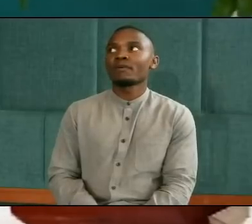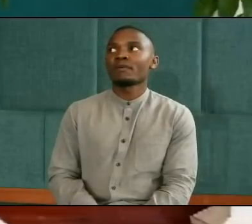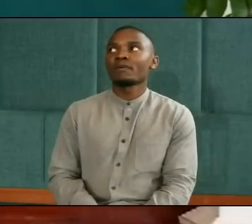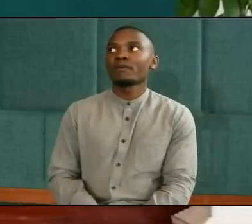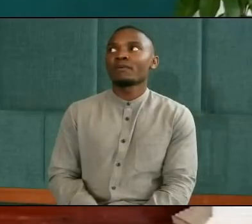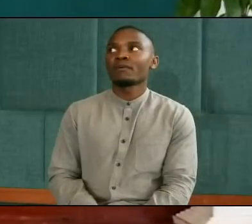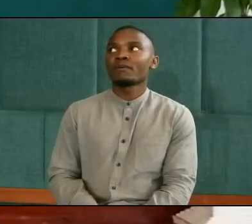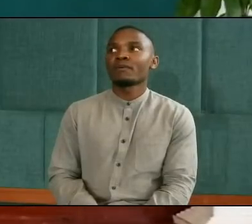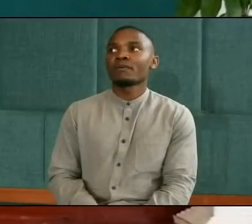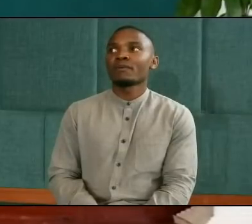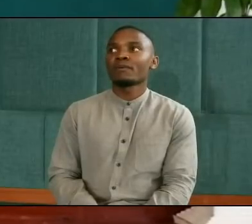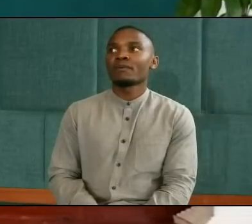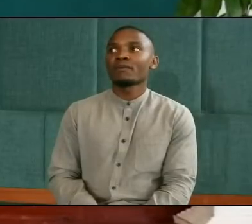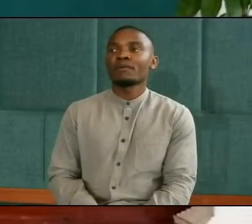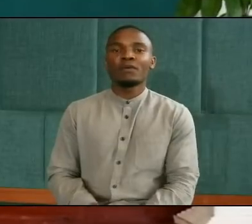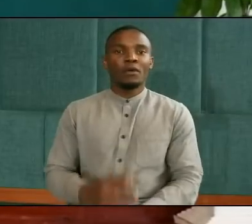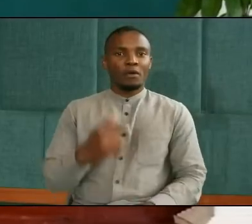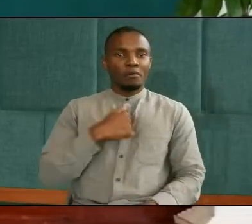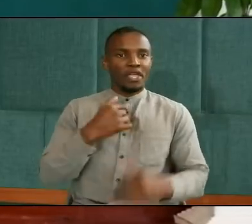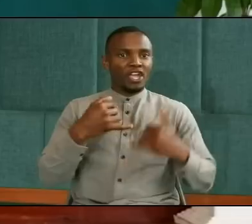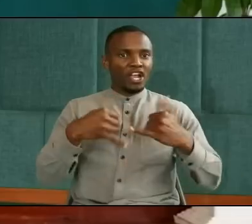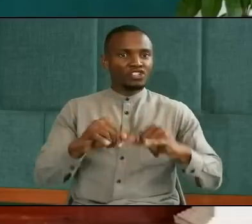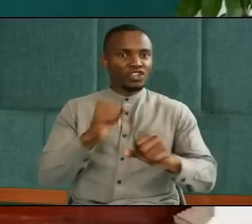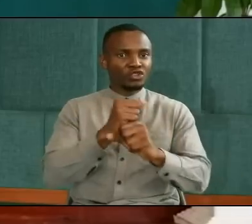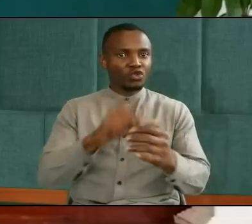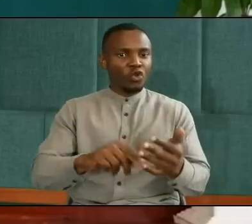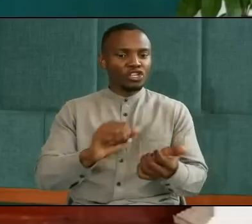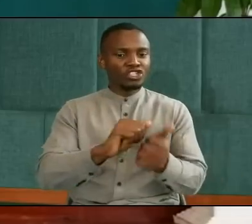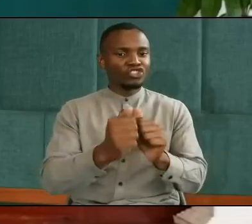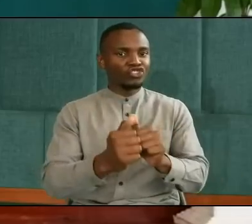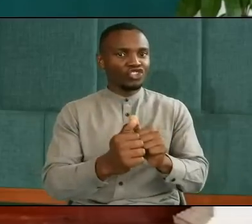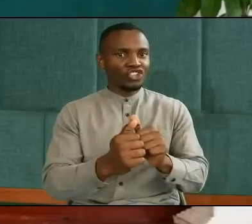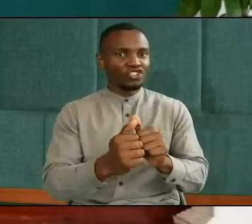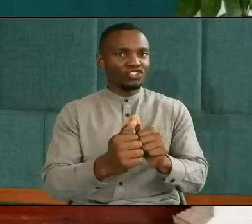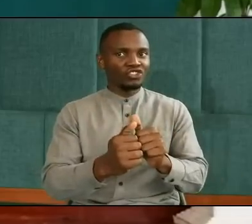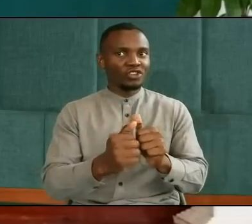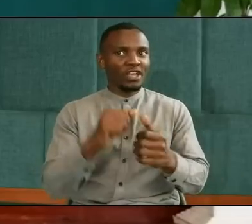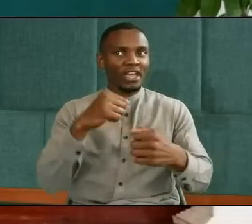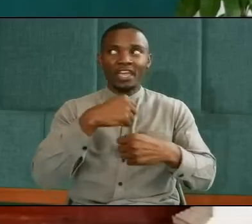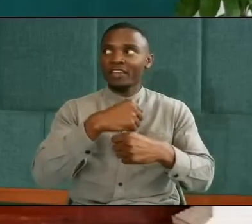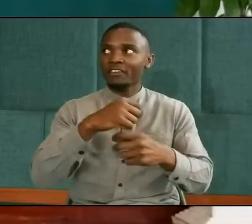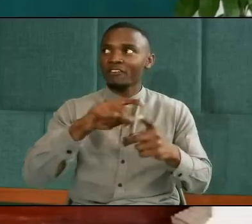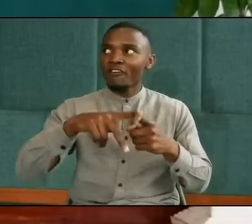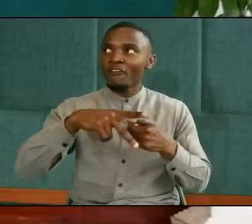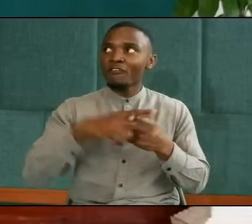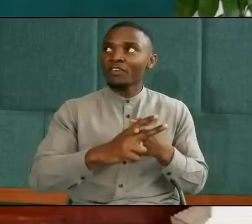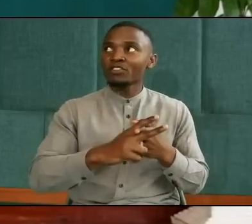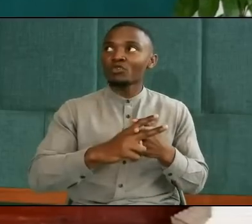Okay, let me see if I can, having some challenge with the audio.